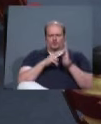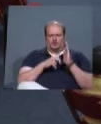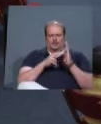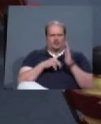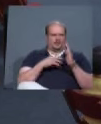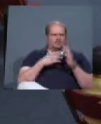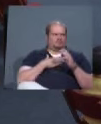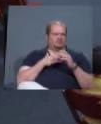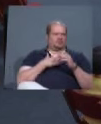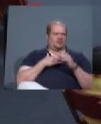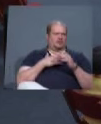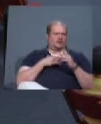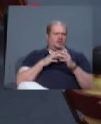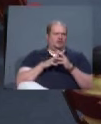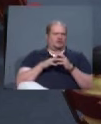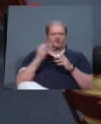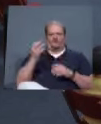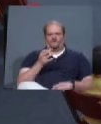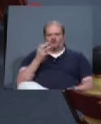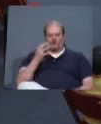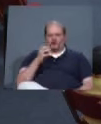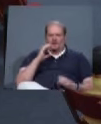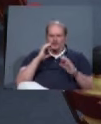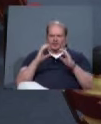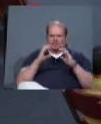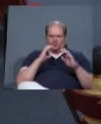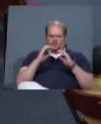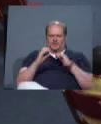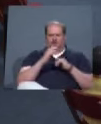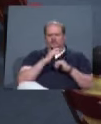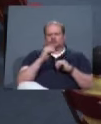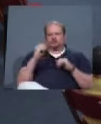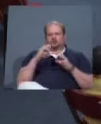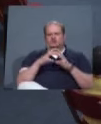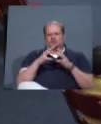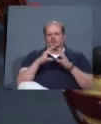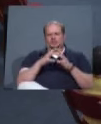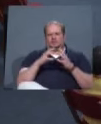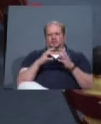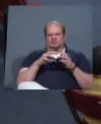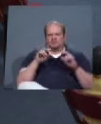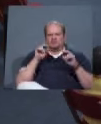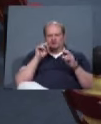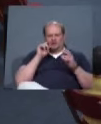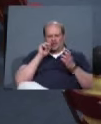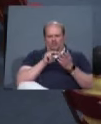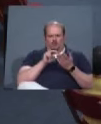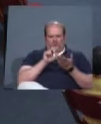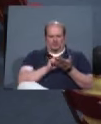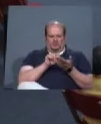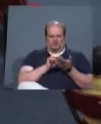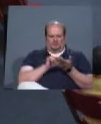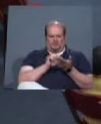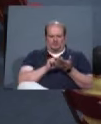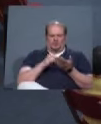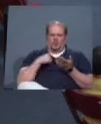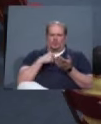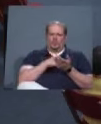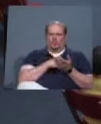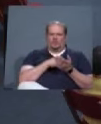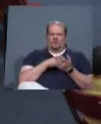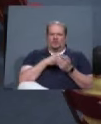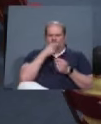my Friday communication and had looked in the paper, and